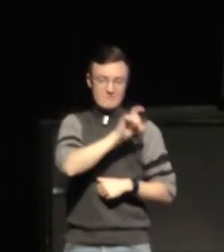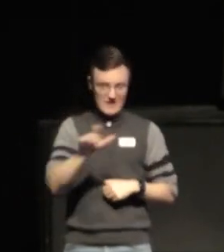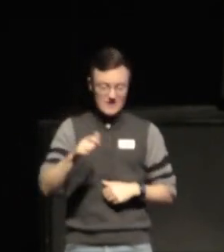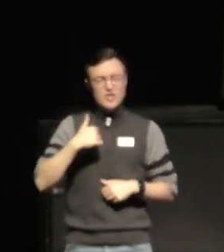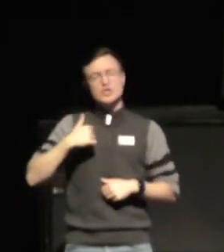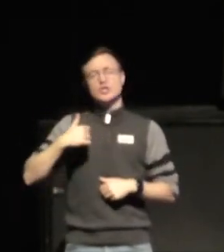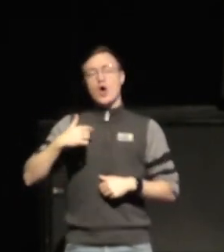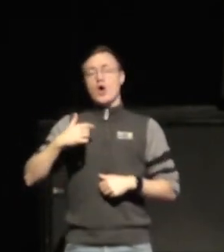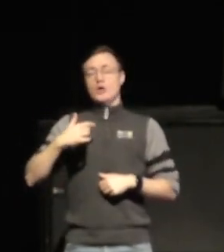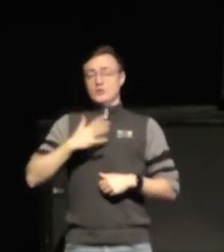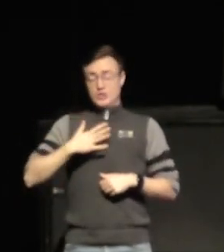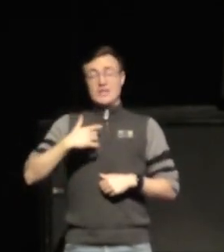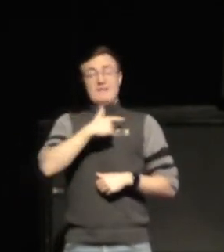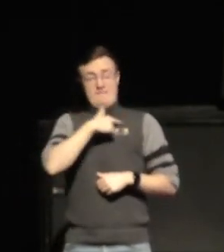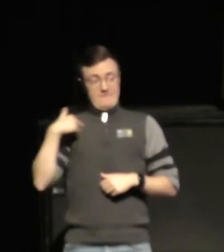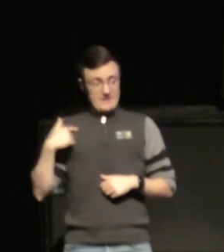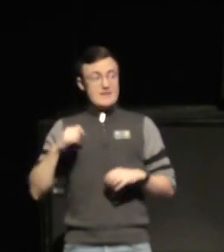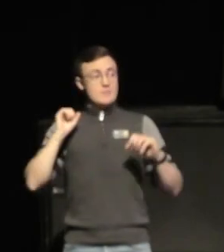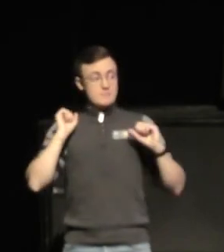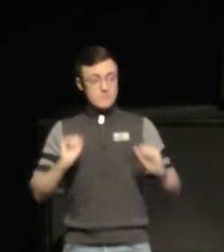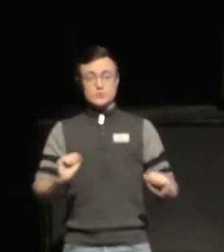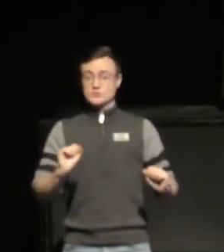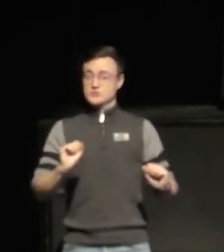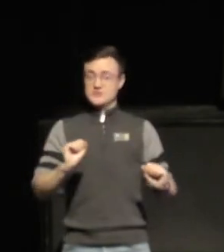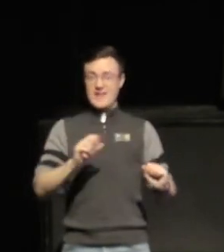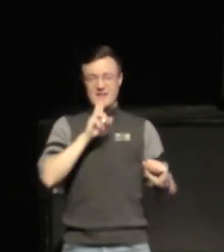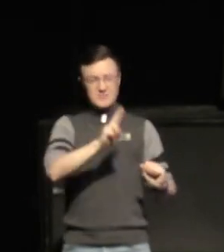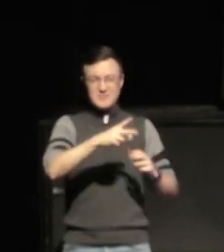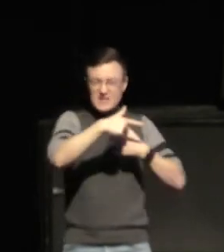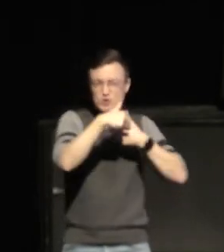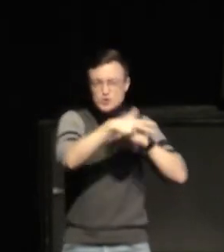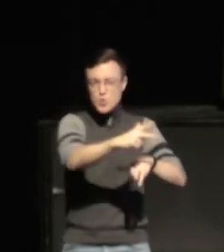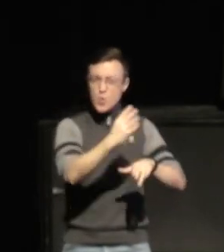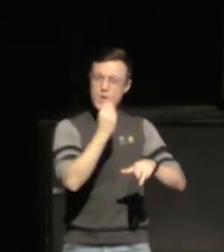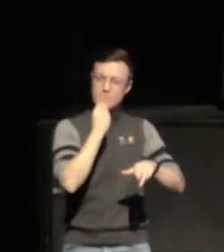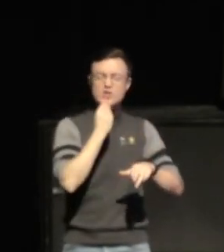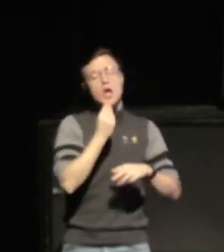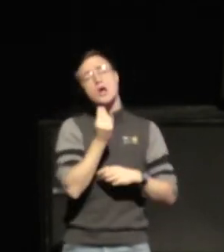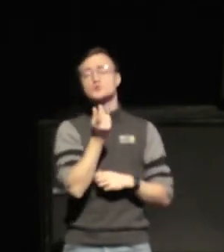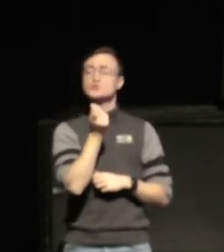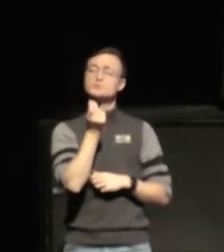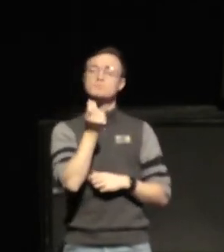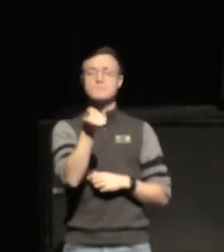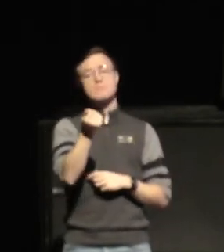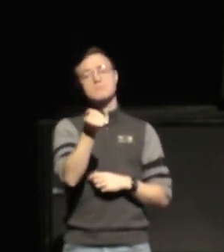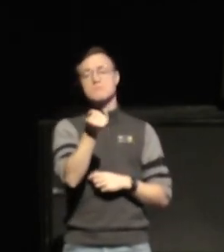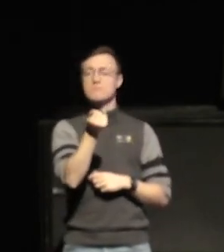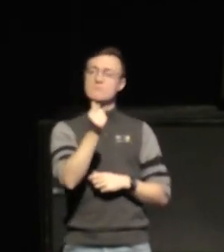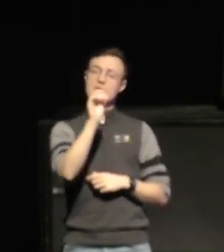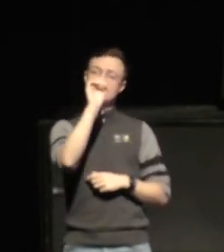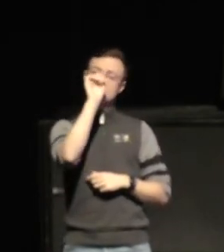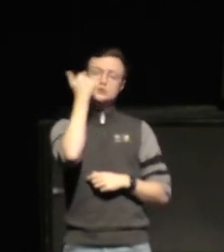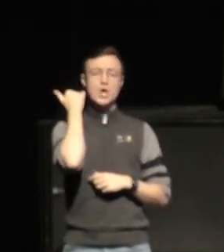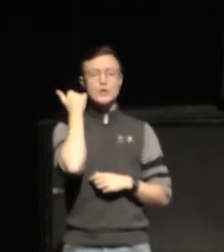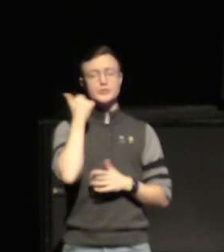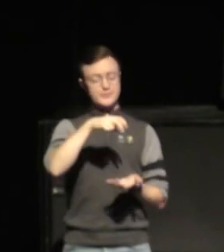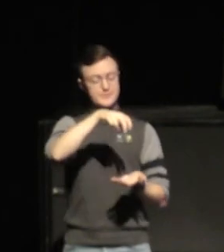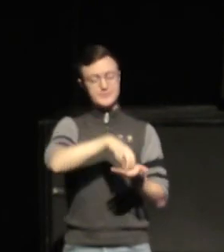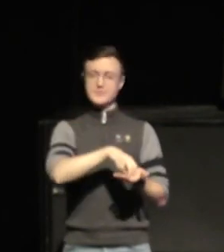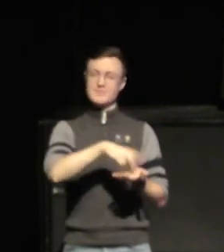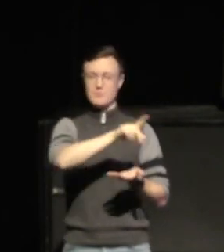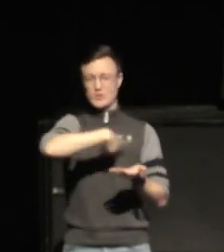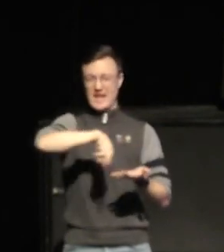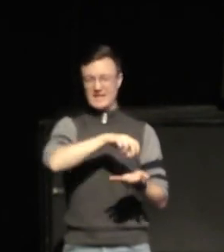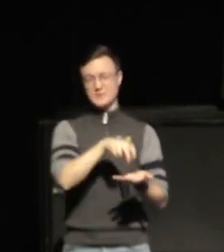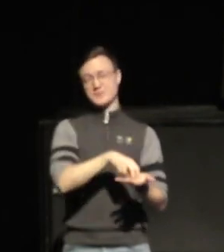is to radically shift away from the worst animal-sourced foods. We can eat a little bit of meat a week